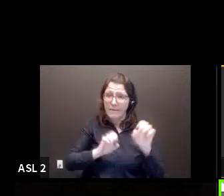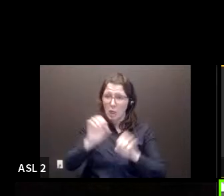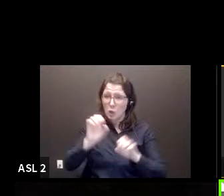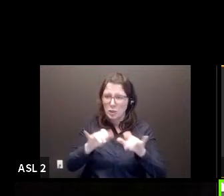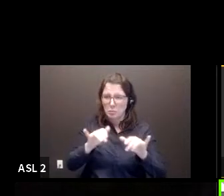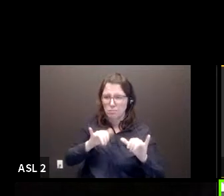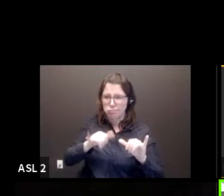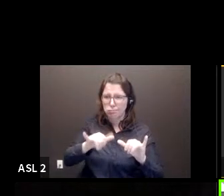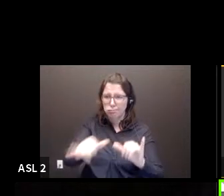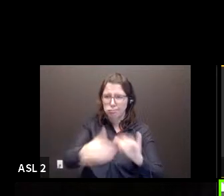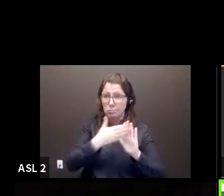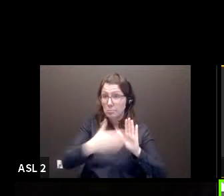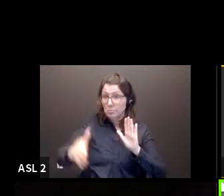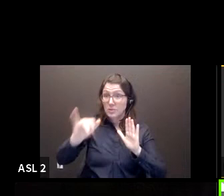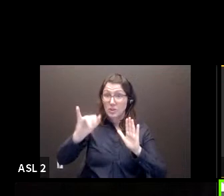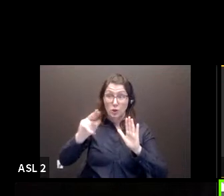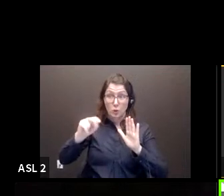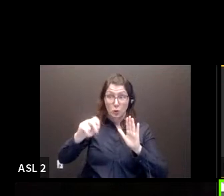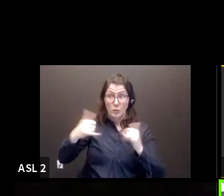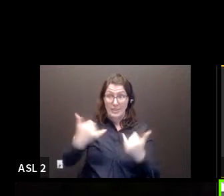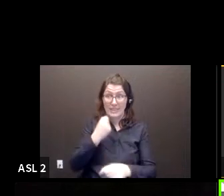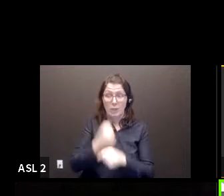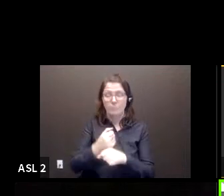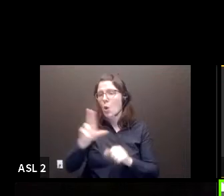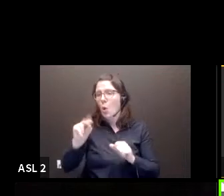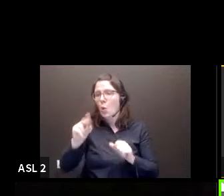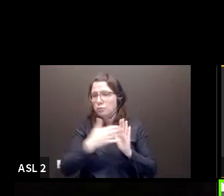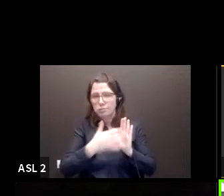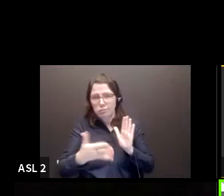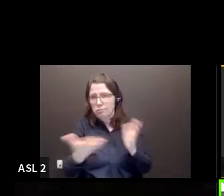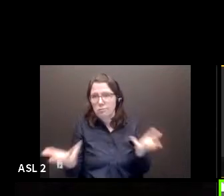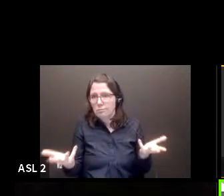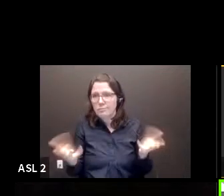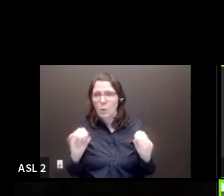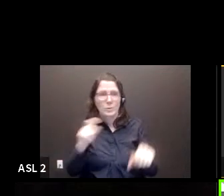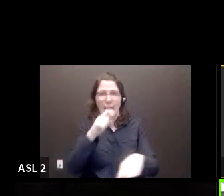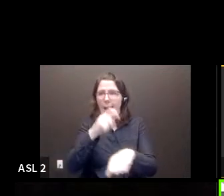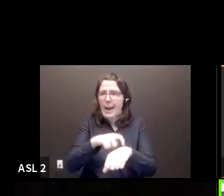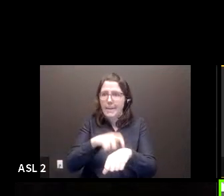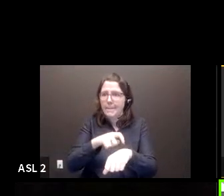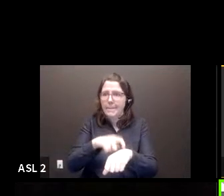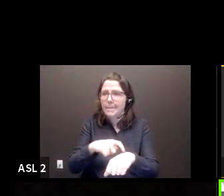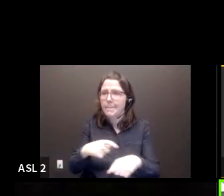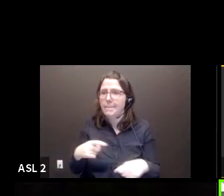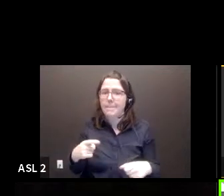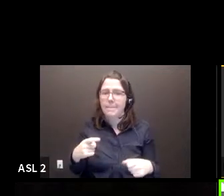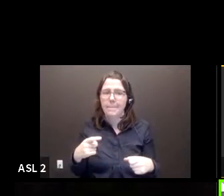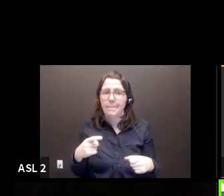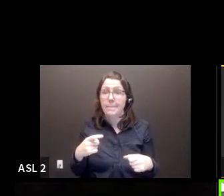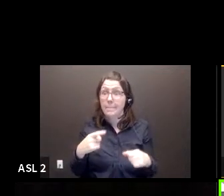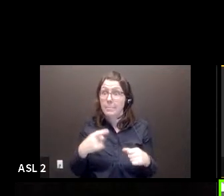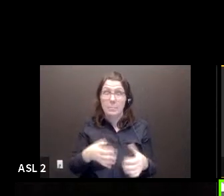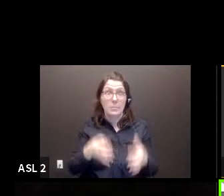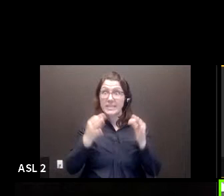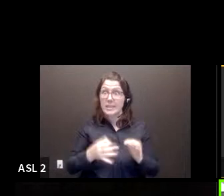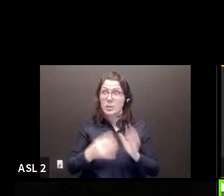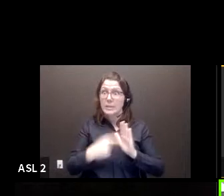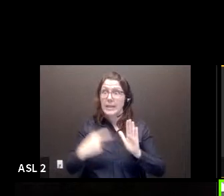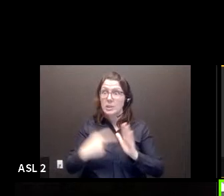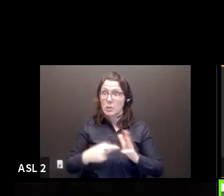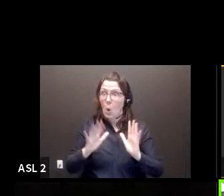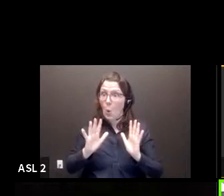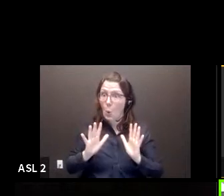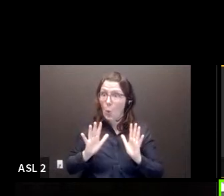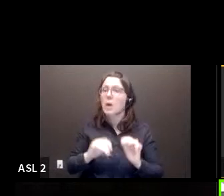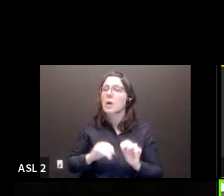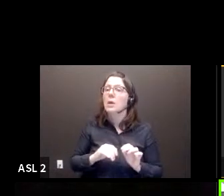cancellation of the sro program no we had almost no uh time to prepare when the decision was made we had to make a decision